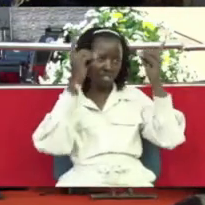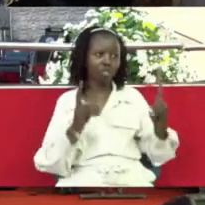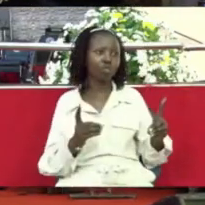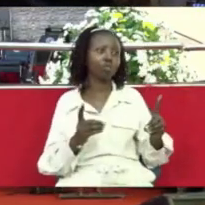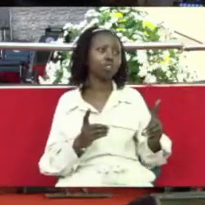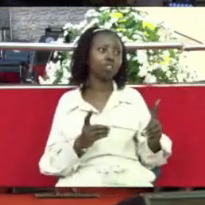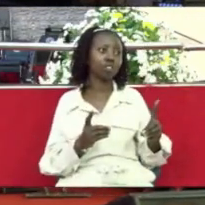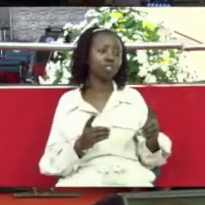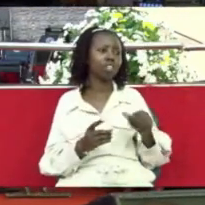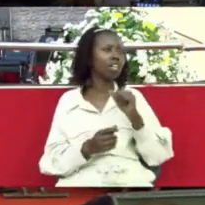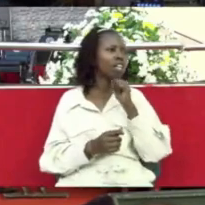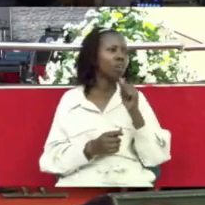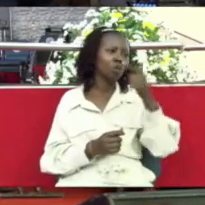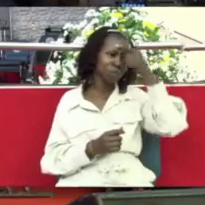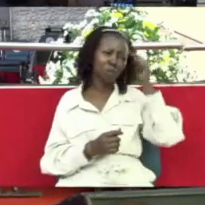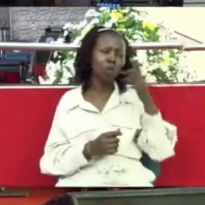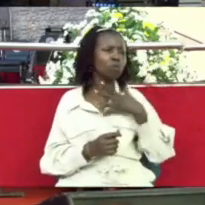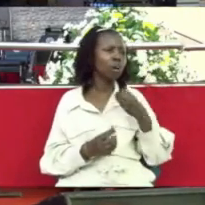Not because we need your money,